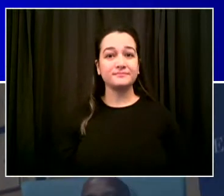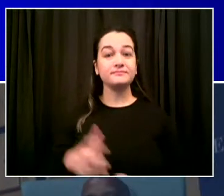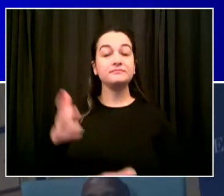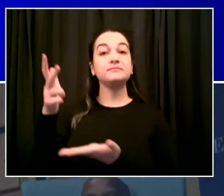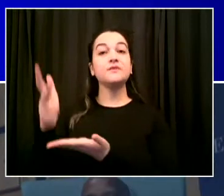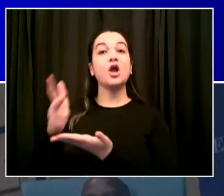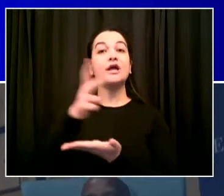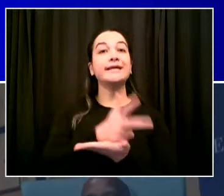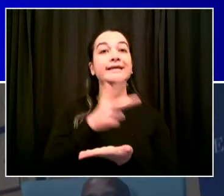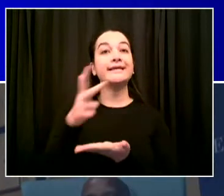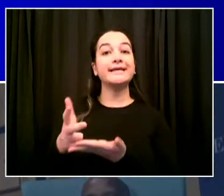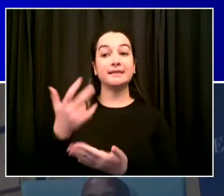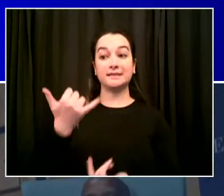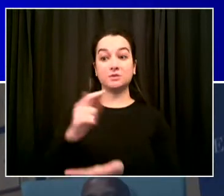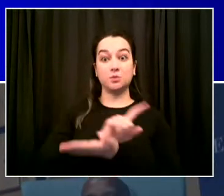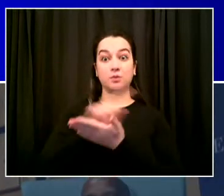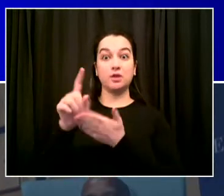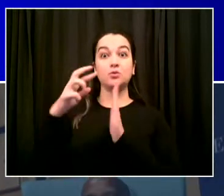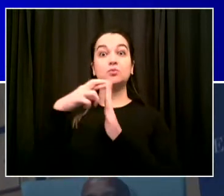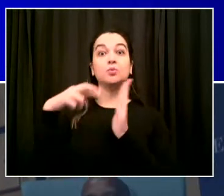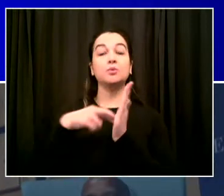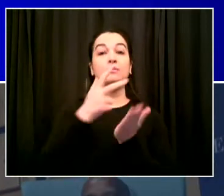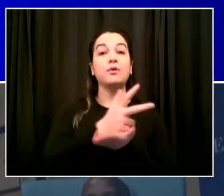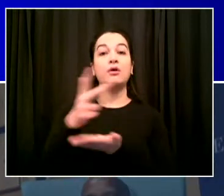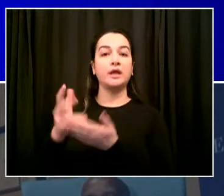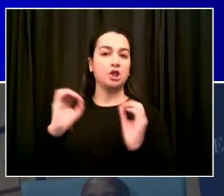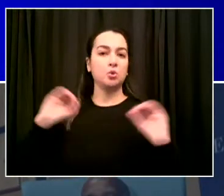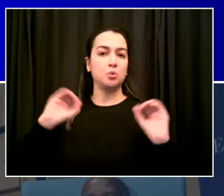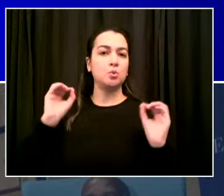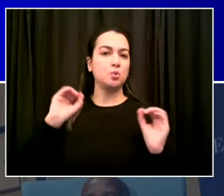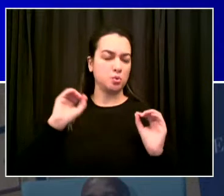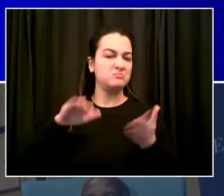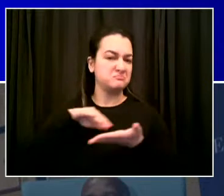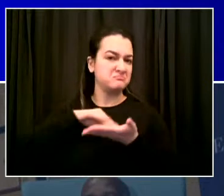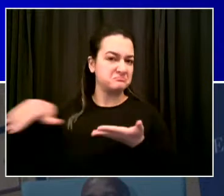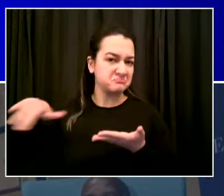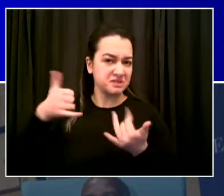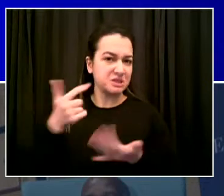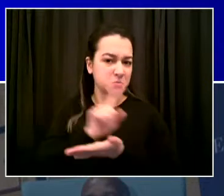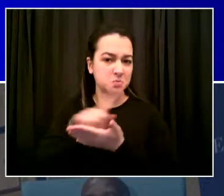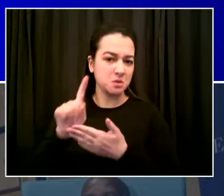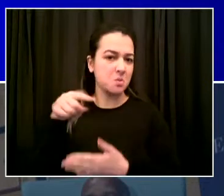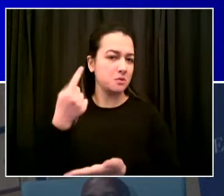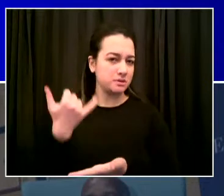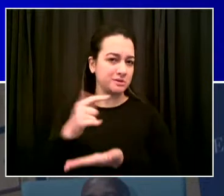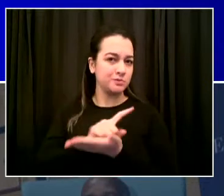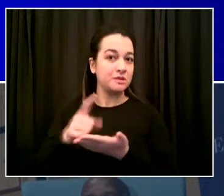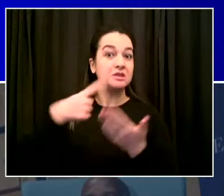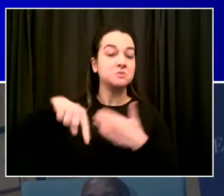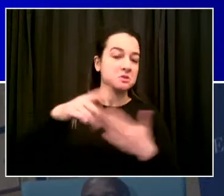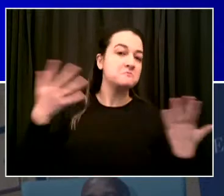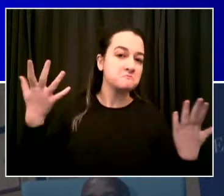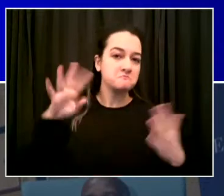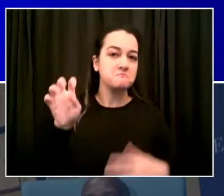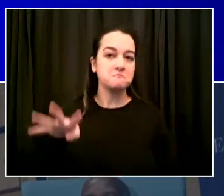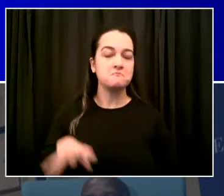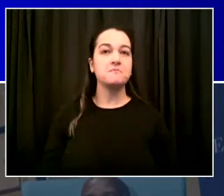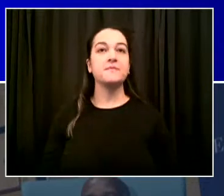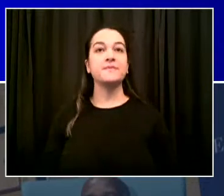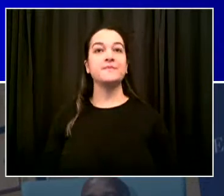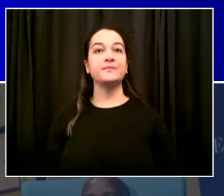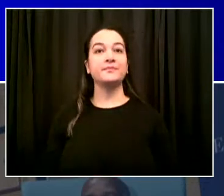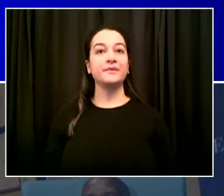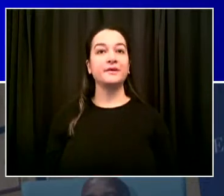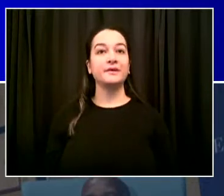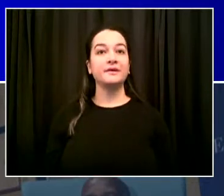the vaccination effort. Now, let's be clear. The number one thing we can do to speed our recovery as a